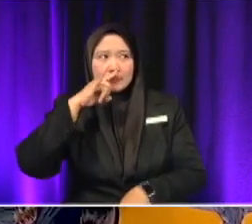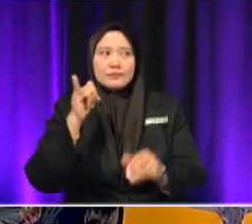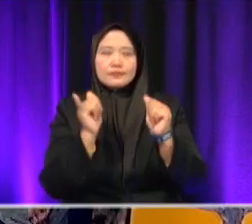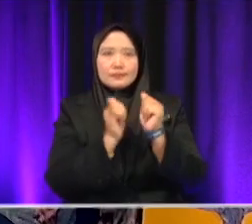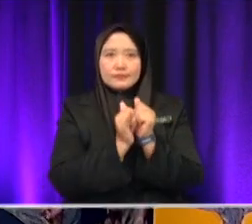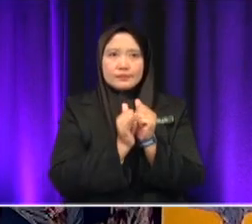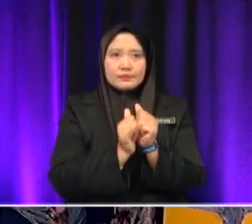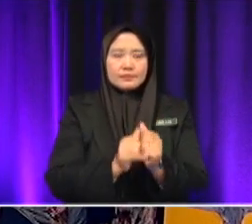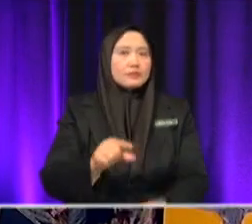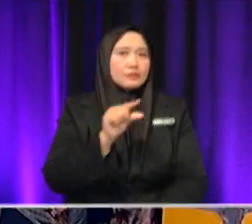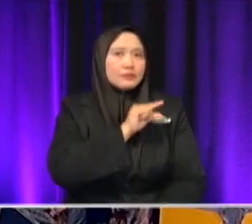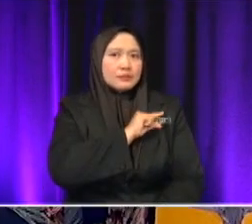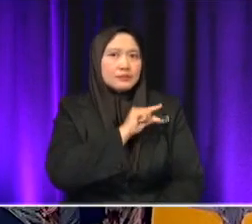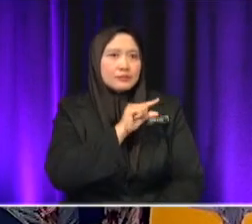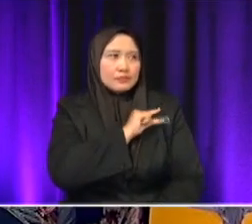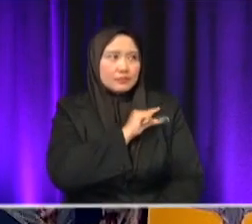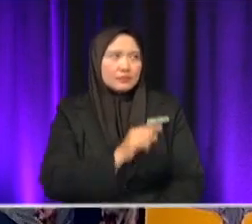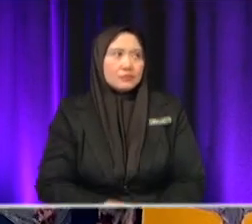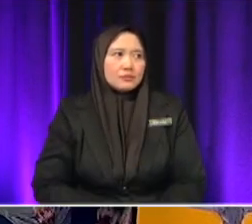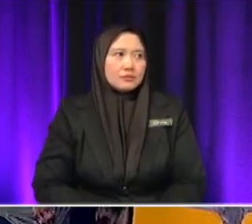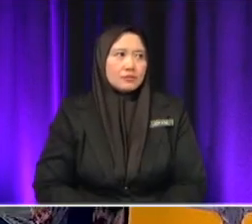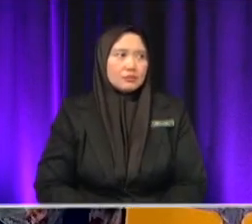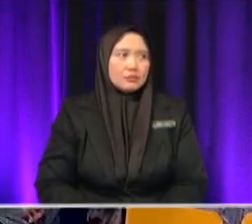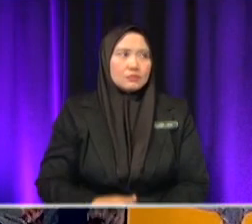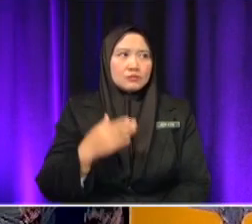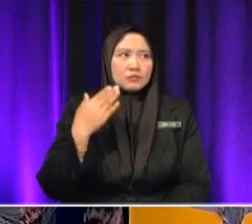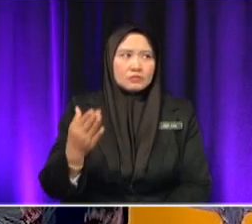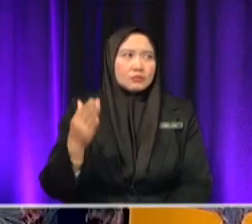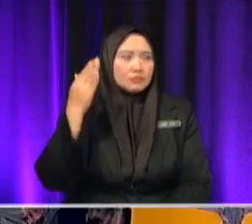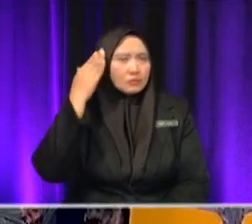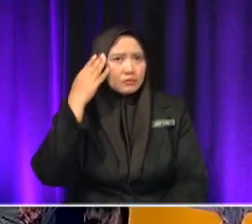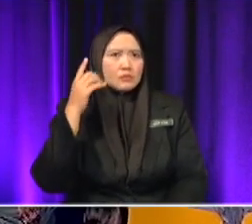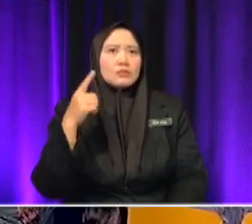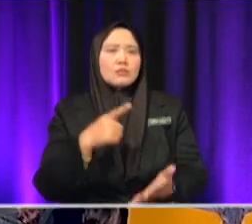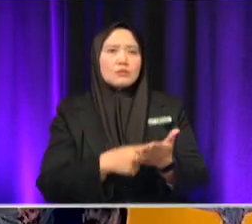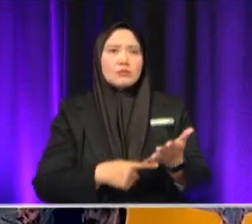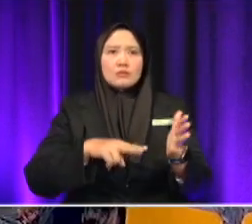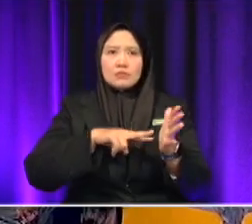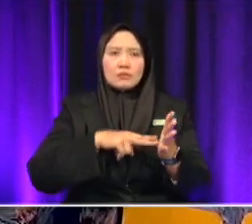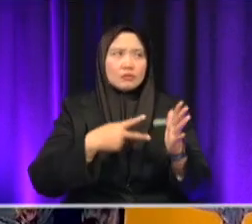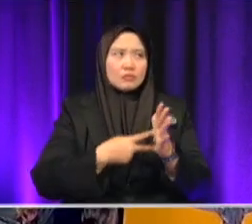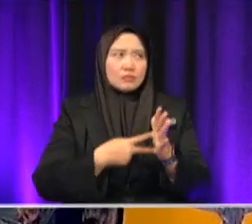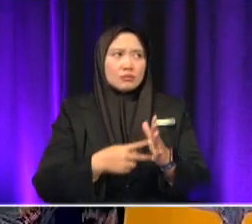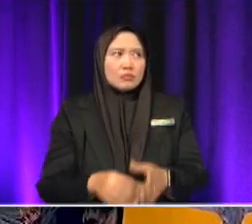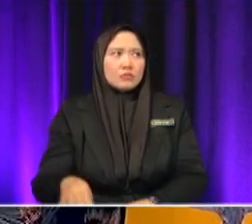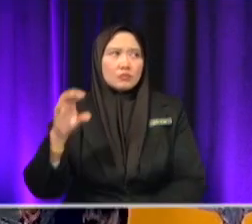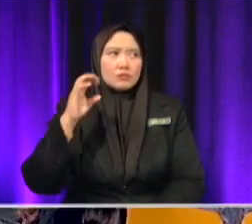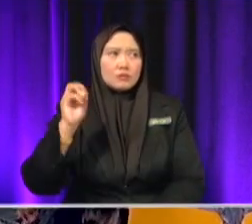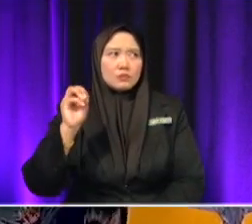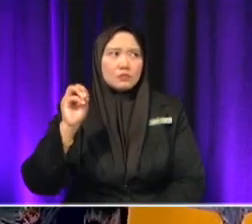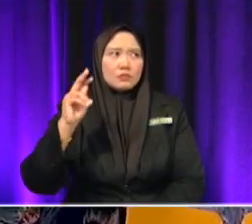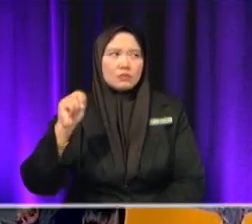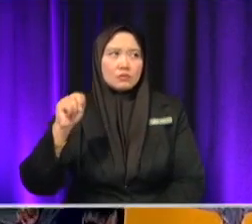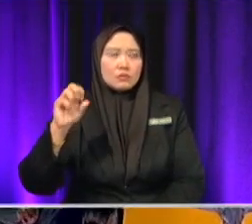Okay. Okay. So now you might wonder, what does it mean by conscience, and what does